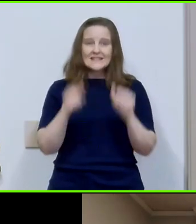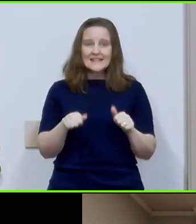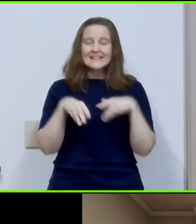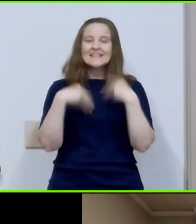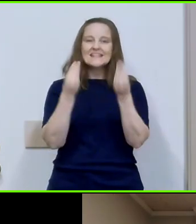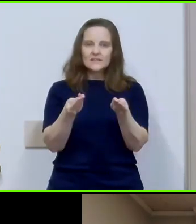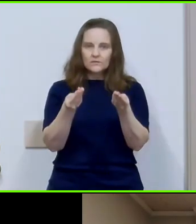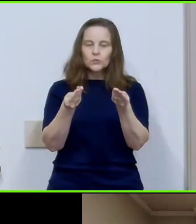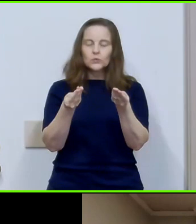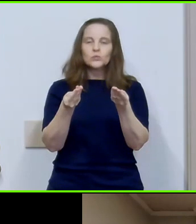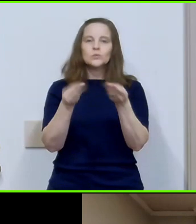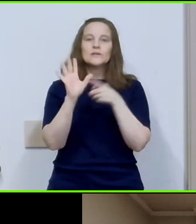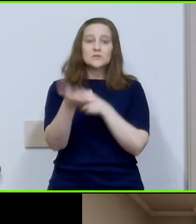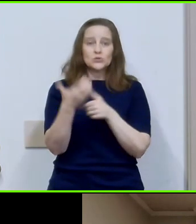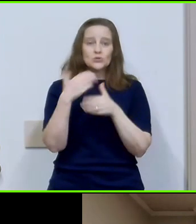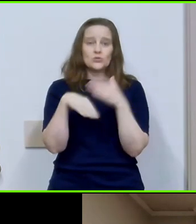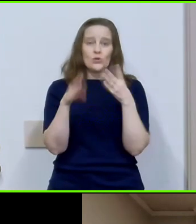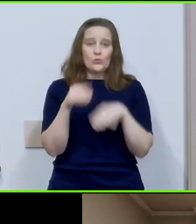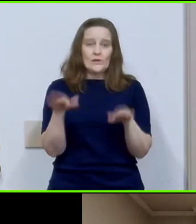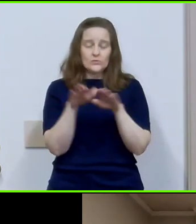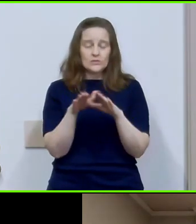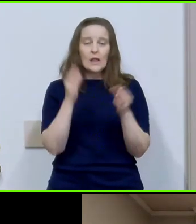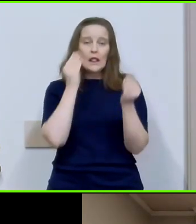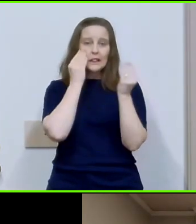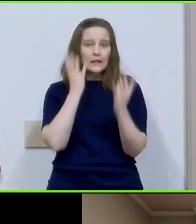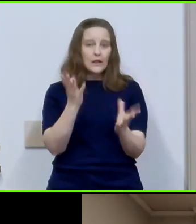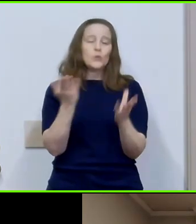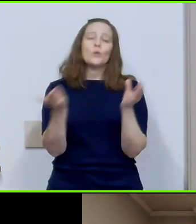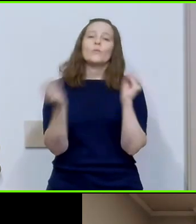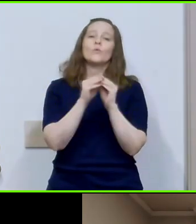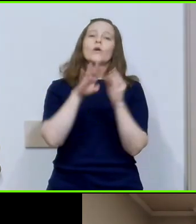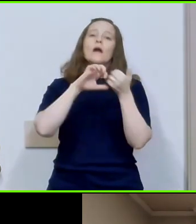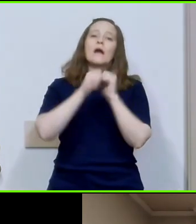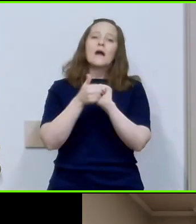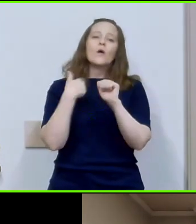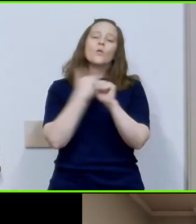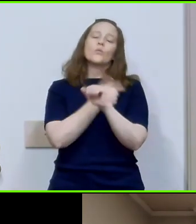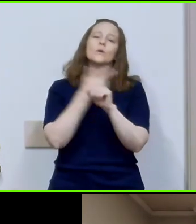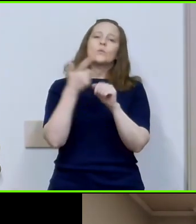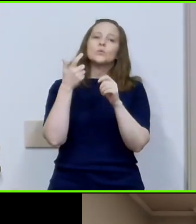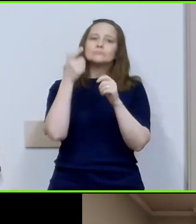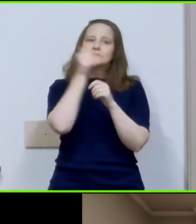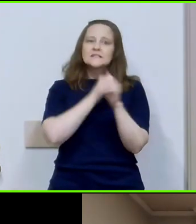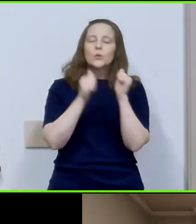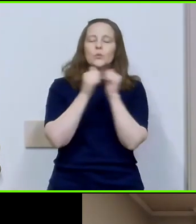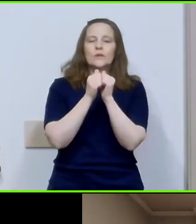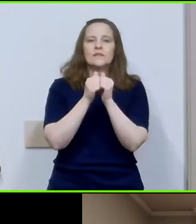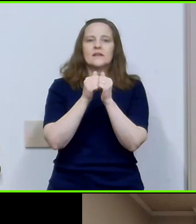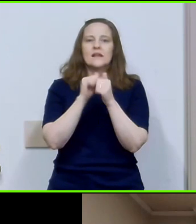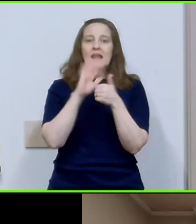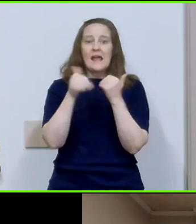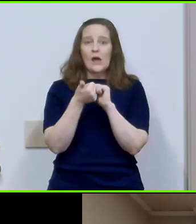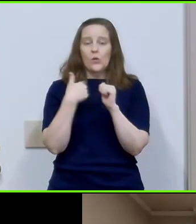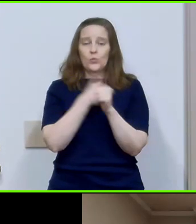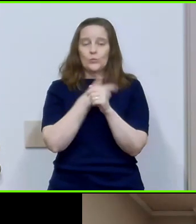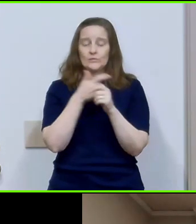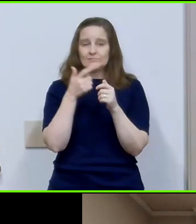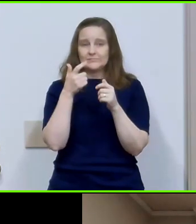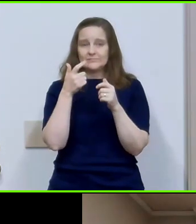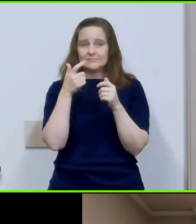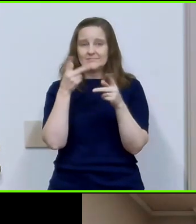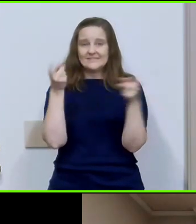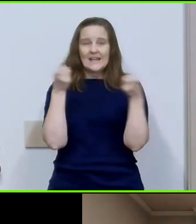on the ground are like and let you know further how we're prepared to deal with them or how we are dealing with whatever we see as it